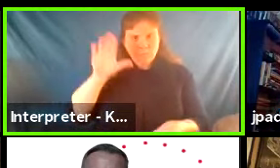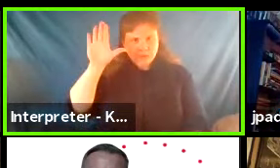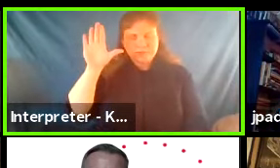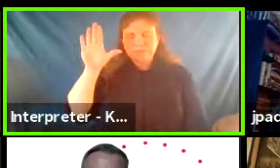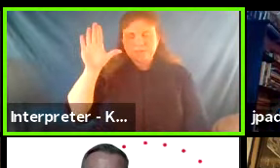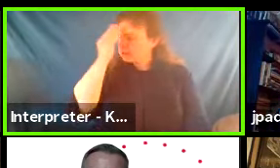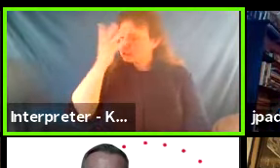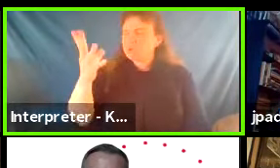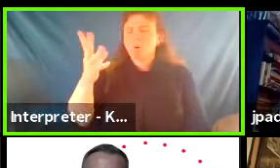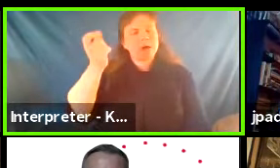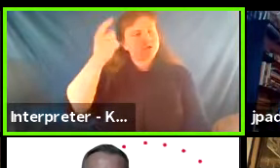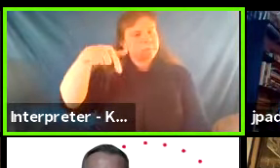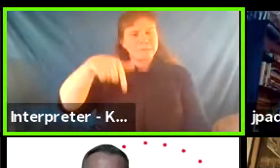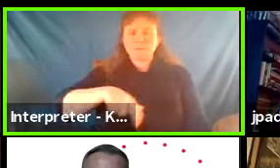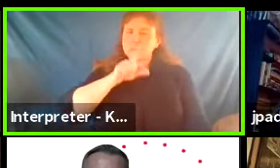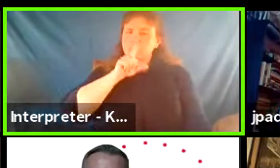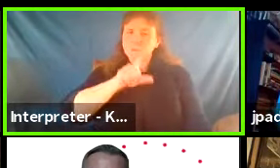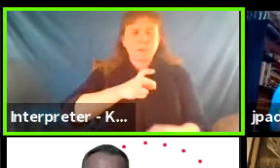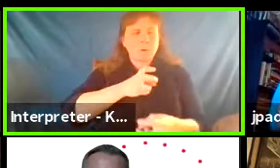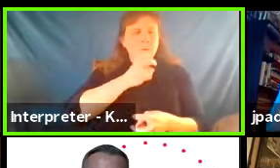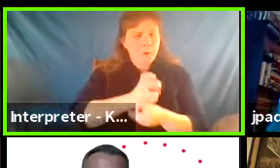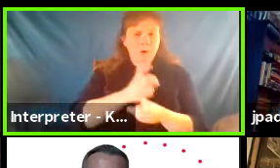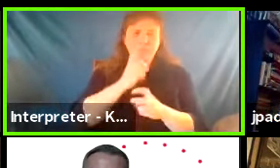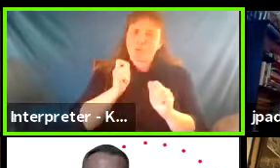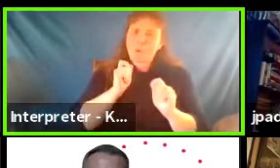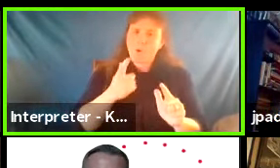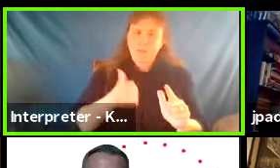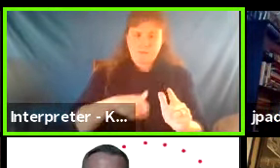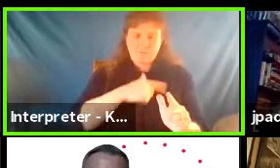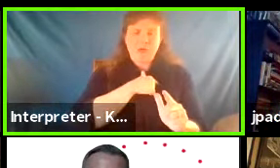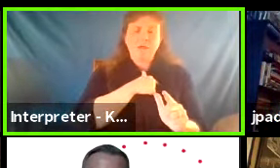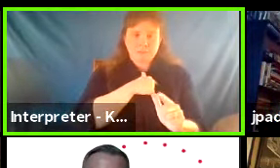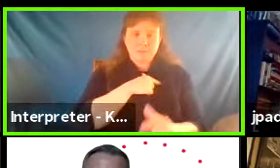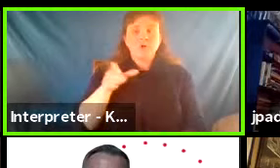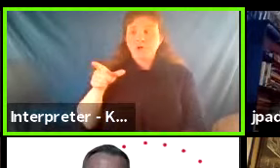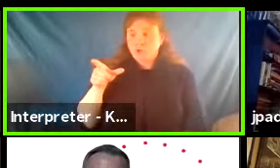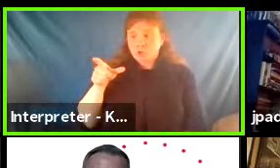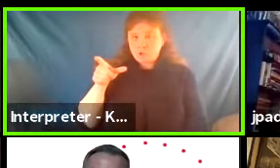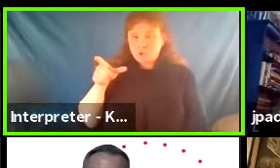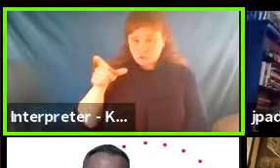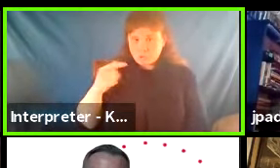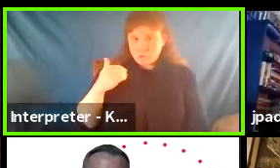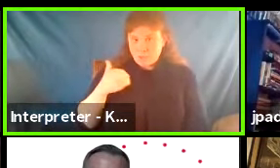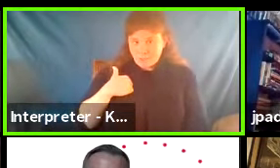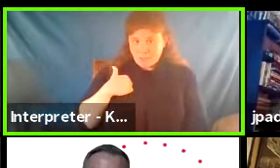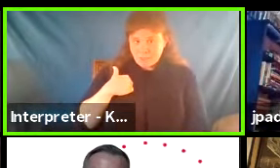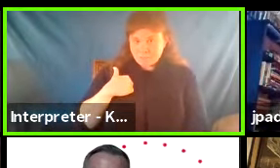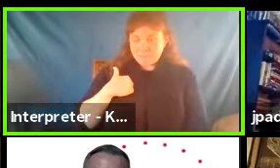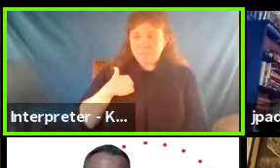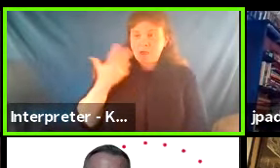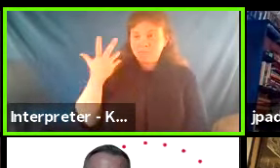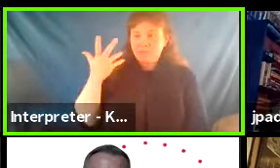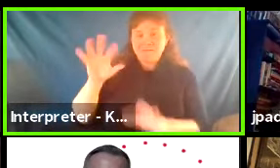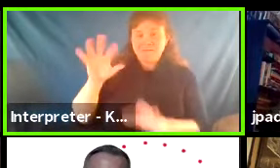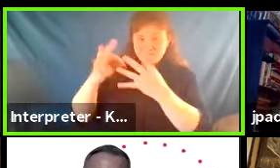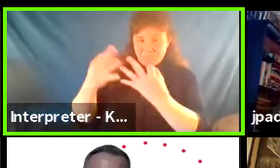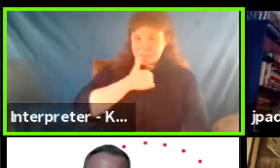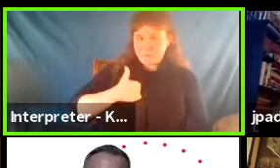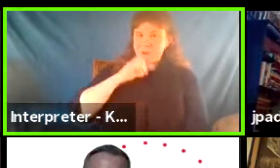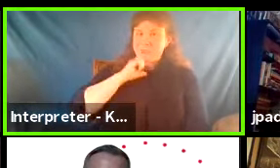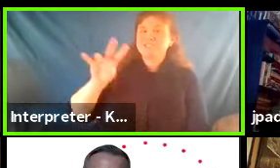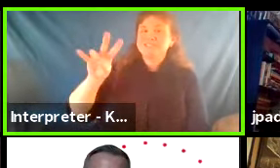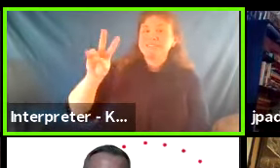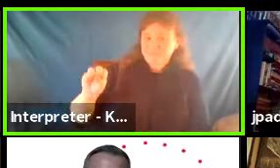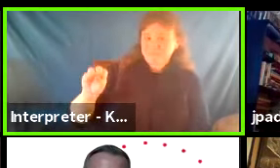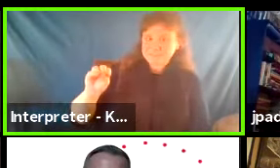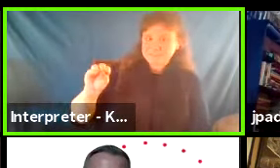And, and you pointed out that, that you have a relative that is a 70-year-old essential worker. And I do think very much,